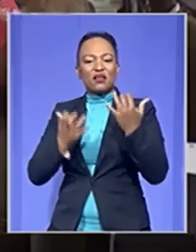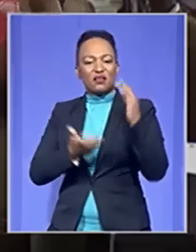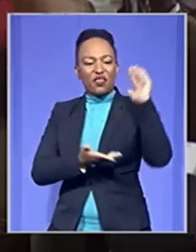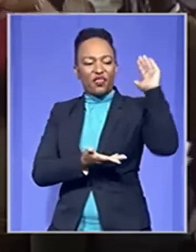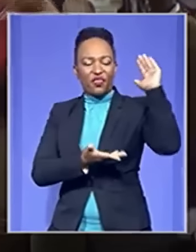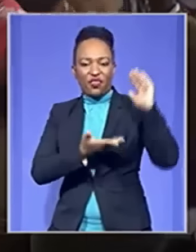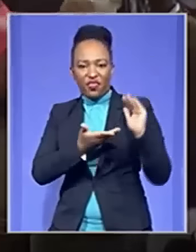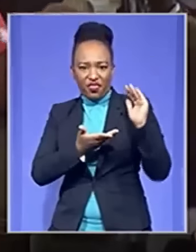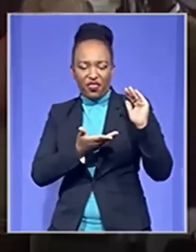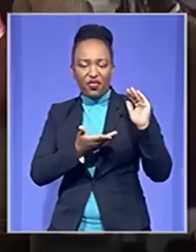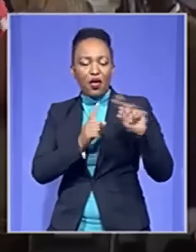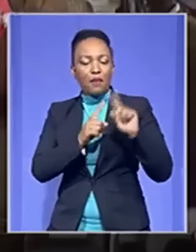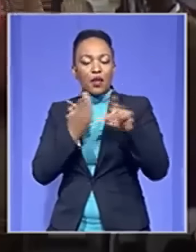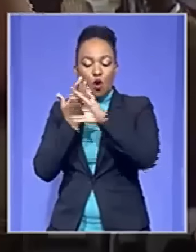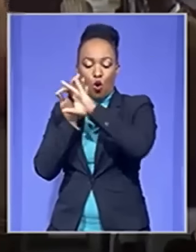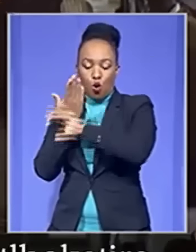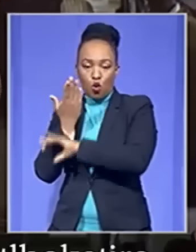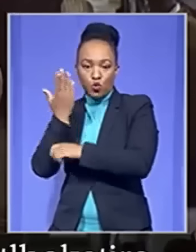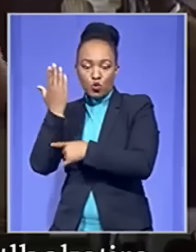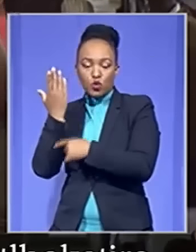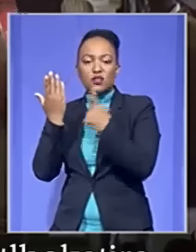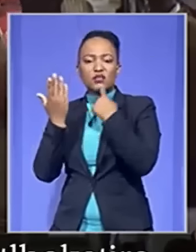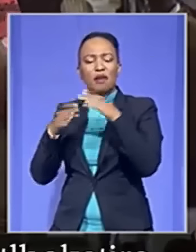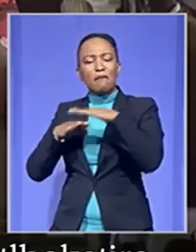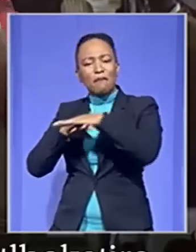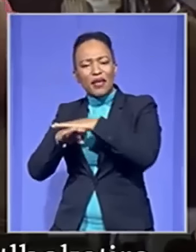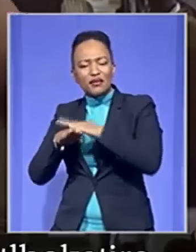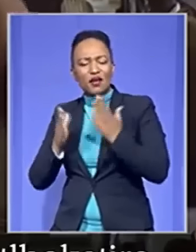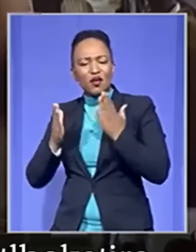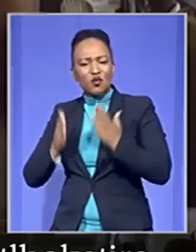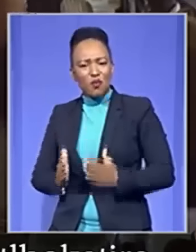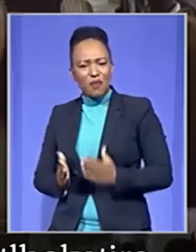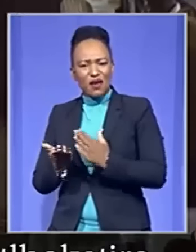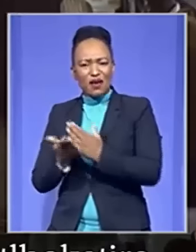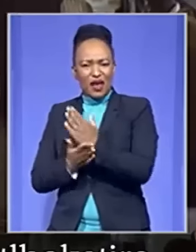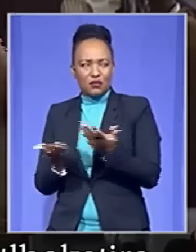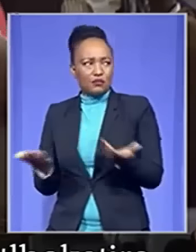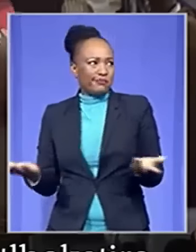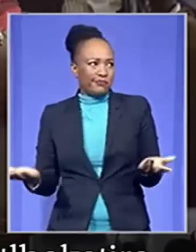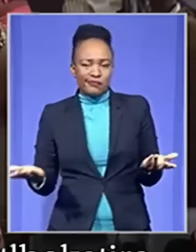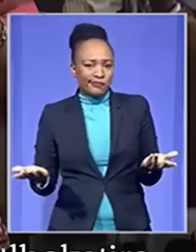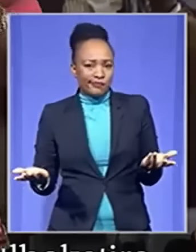constitution you still declare it as a basic human right, kuzoyiwaphi?